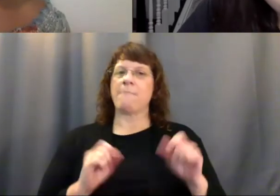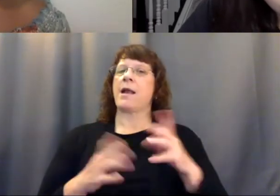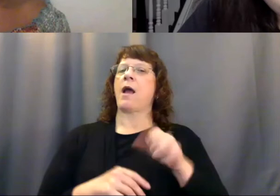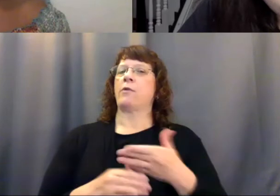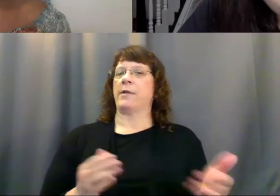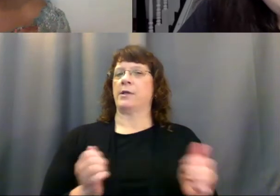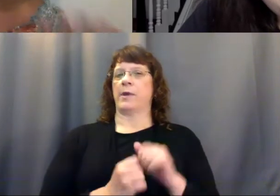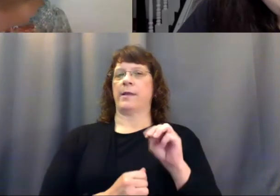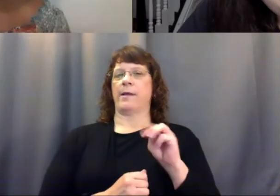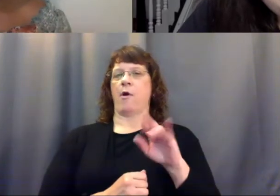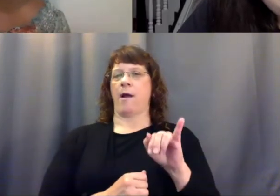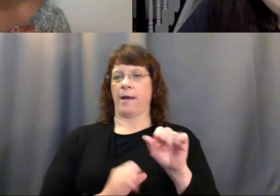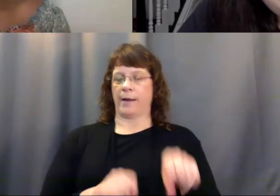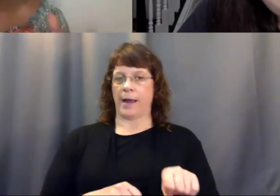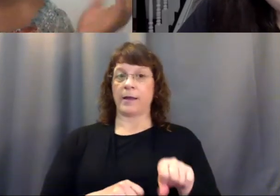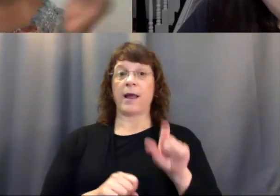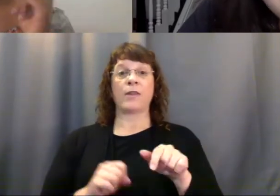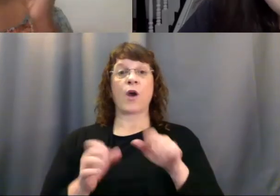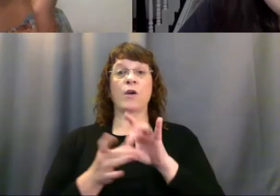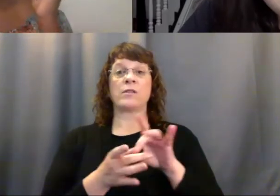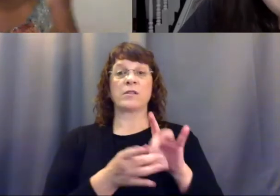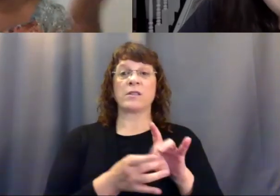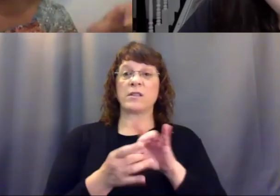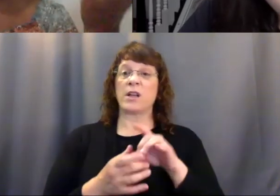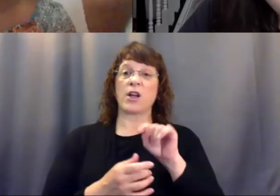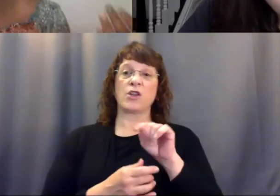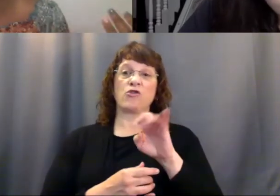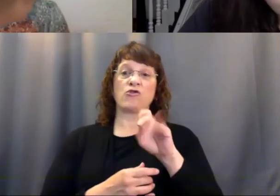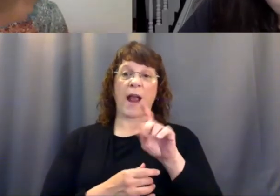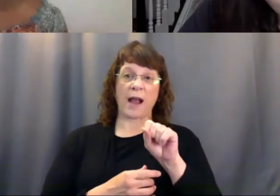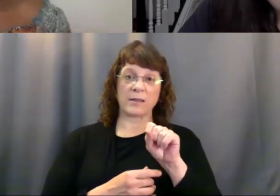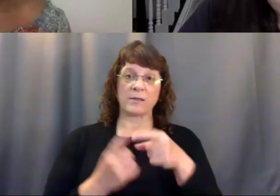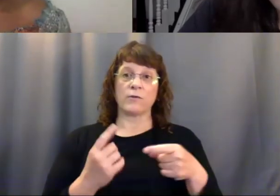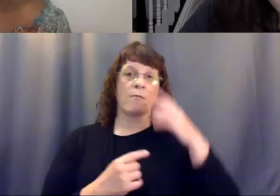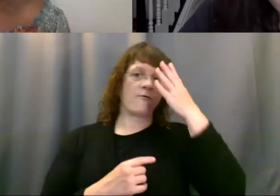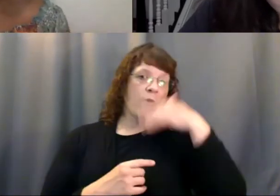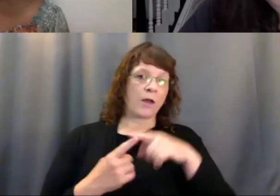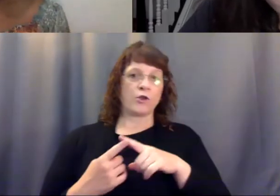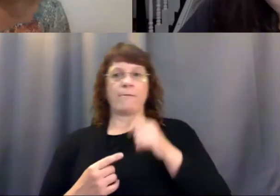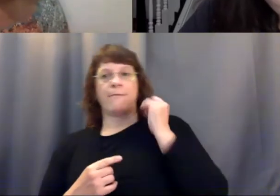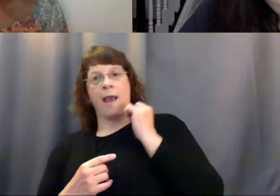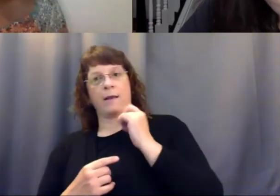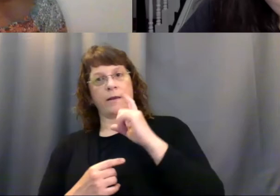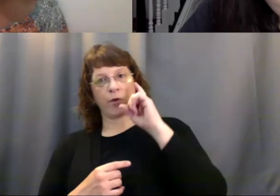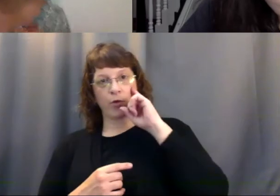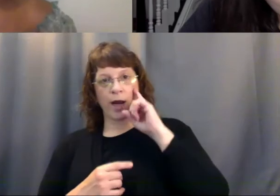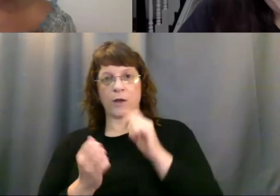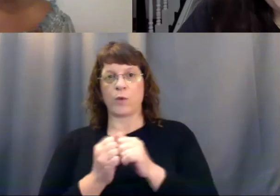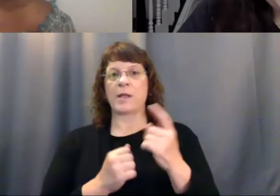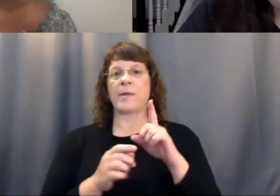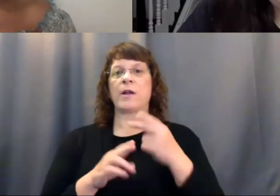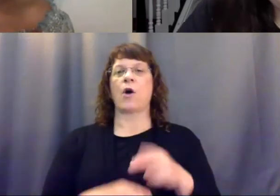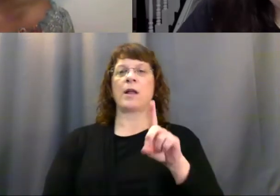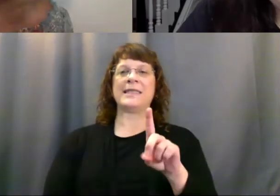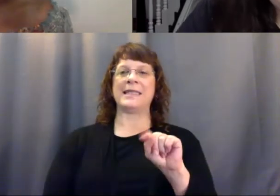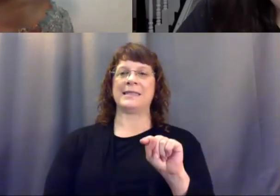also look at those tracks that I mentioned before, like that go from the front to the back of the brain, with something called DTI. It's